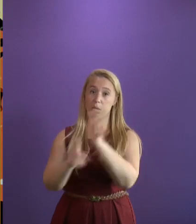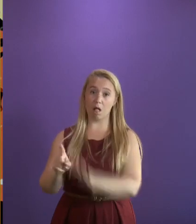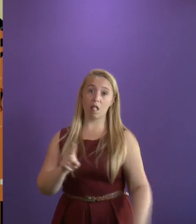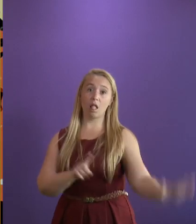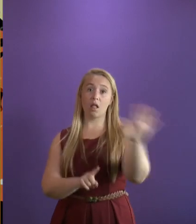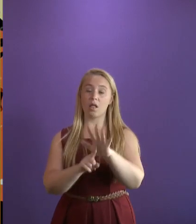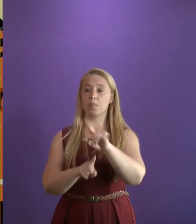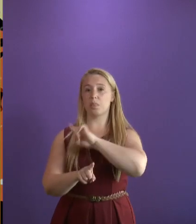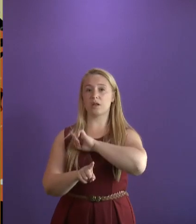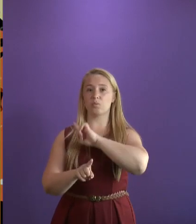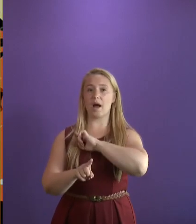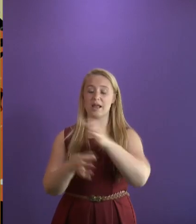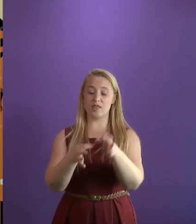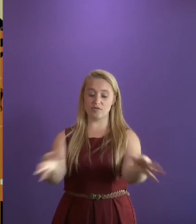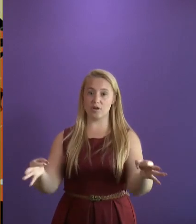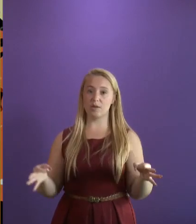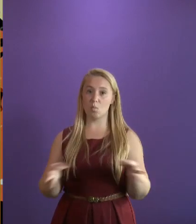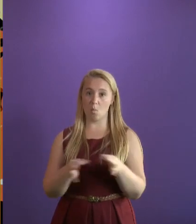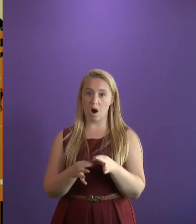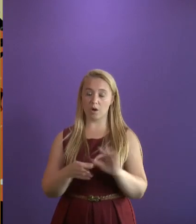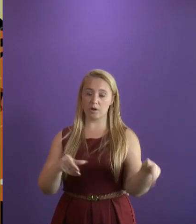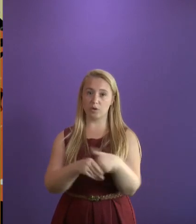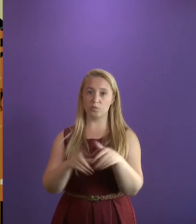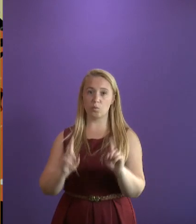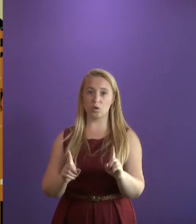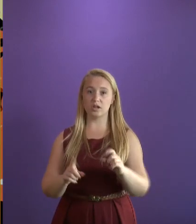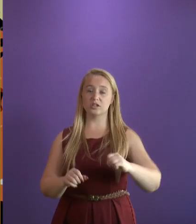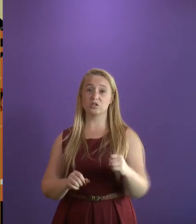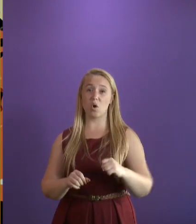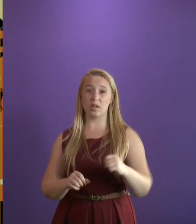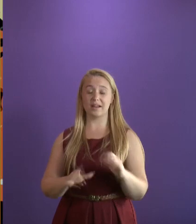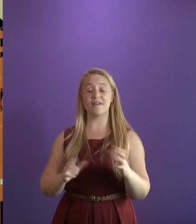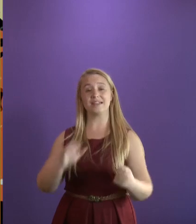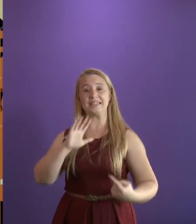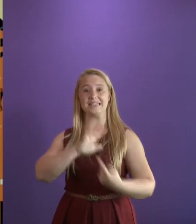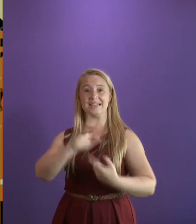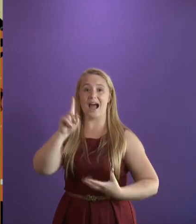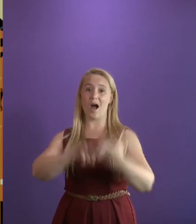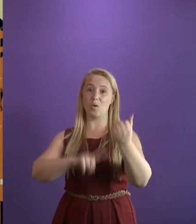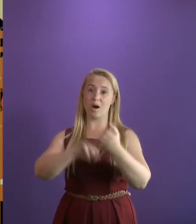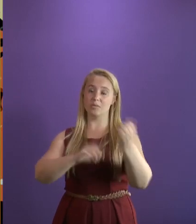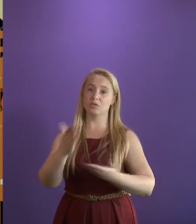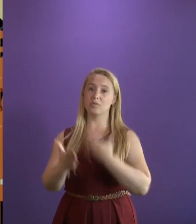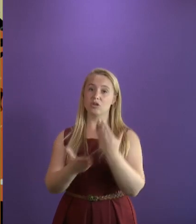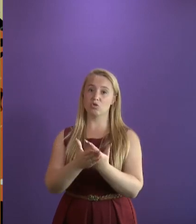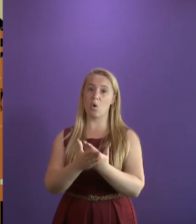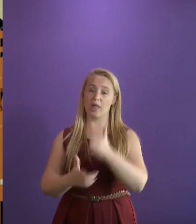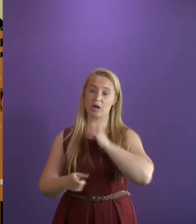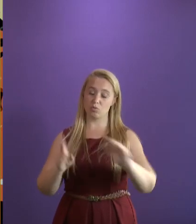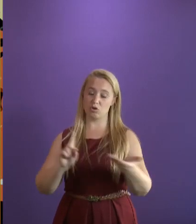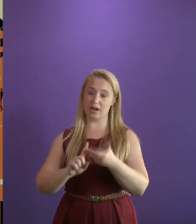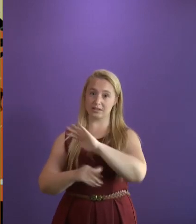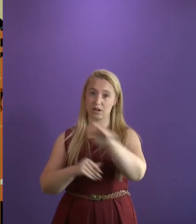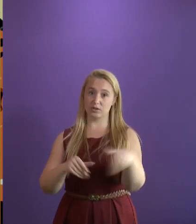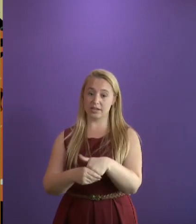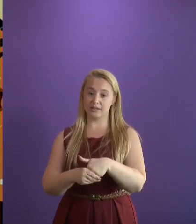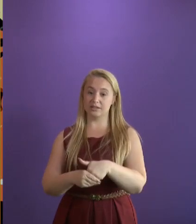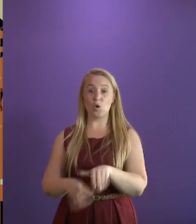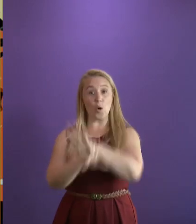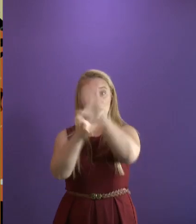made the protection of human rights one of Scotland's key national outcomes. And that makes it very important. So in conclusion, Presiding